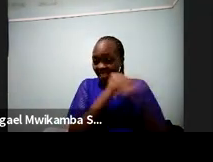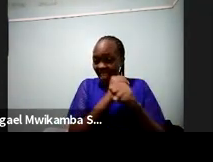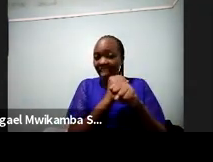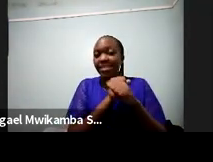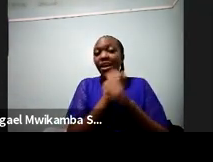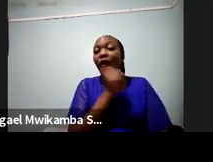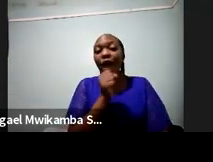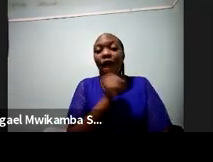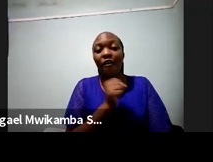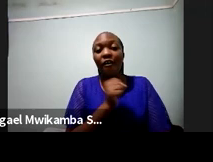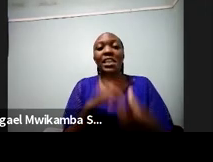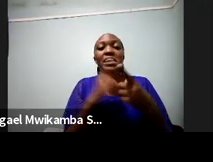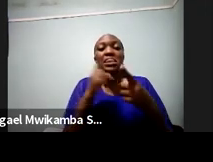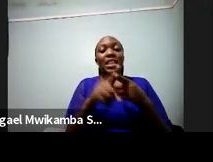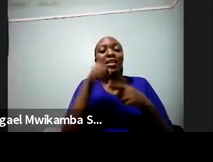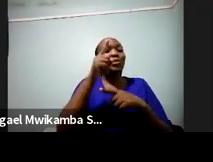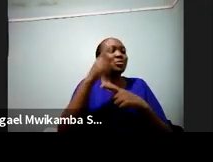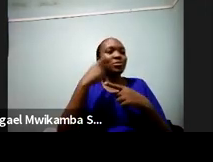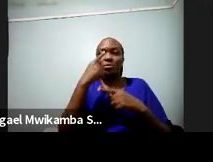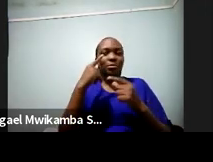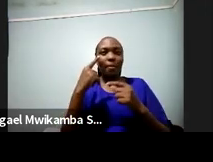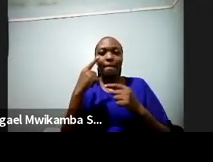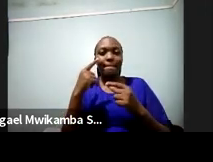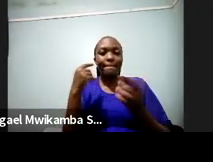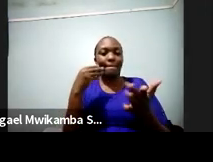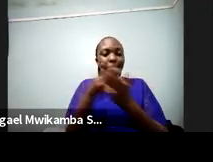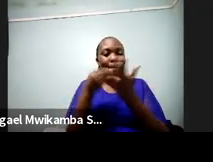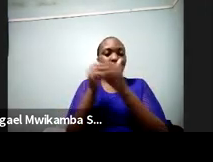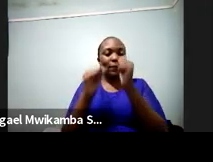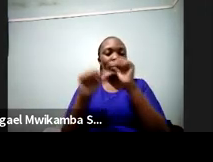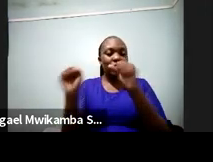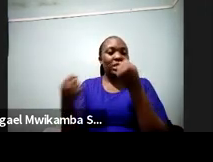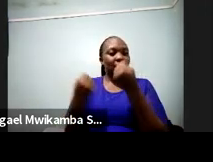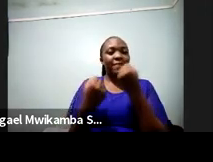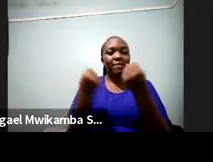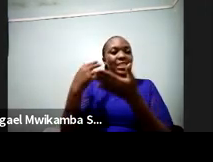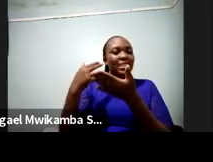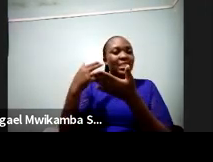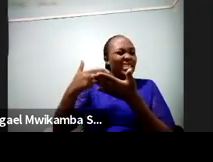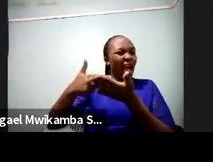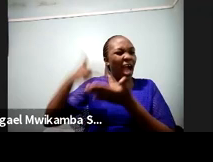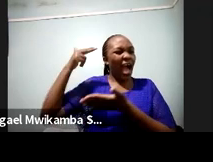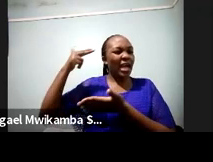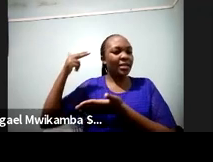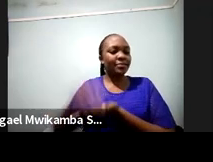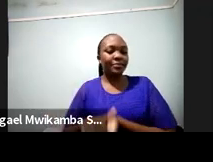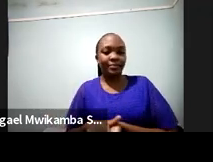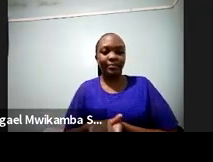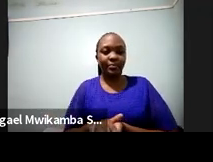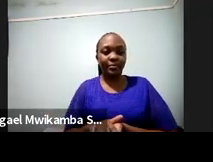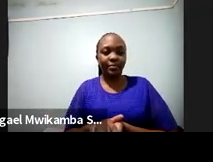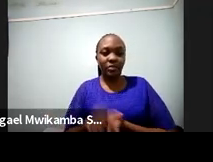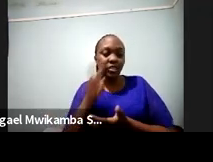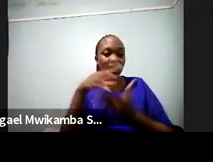the amount. What I want you to consider that every little money you put in an instrument that is returning can give